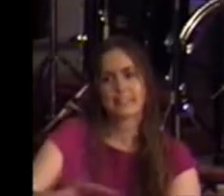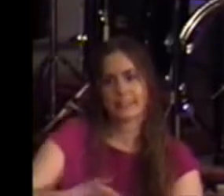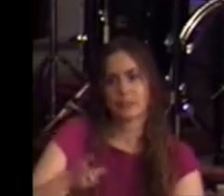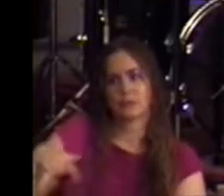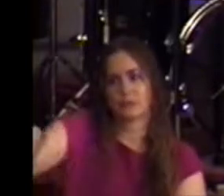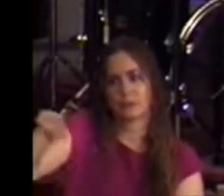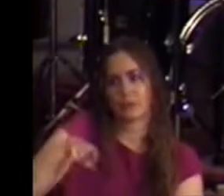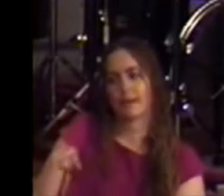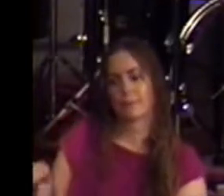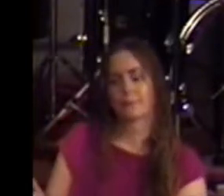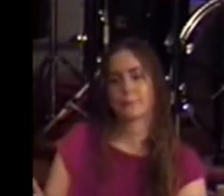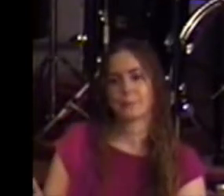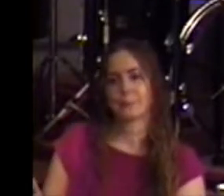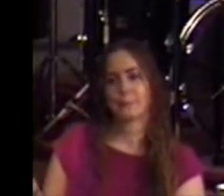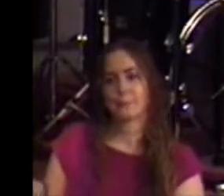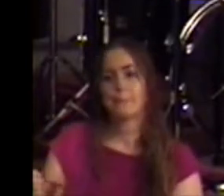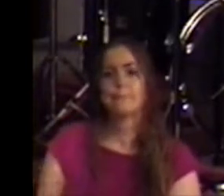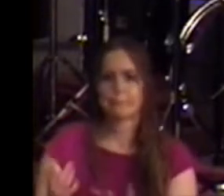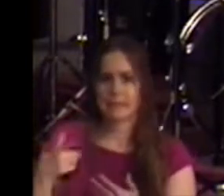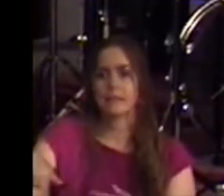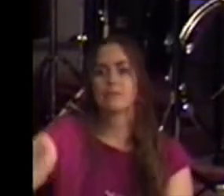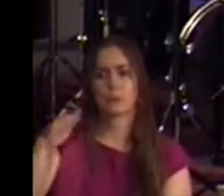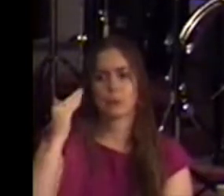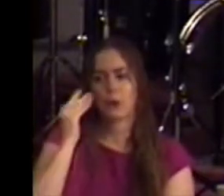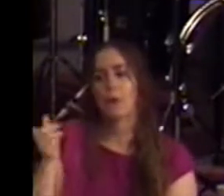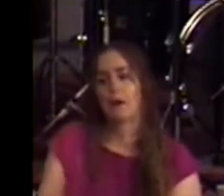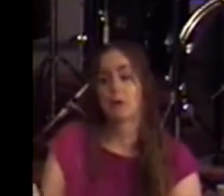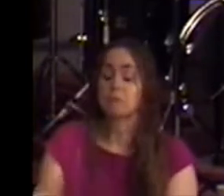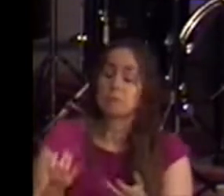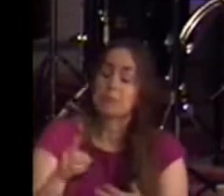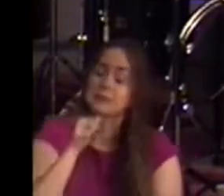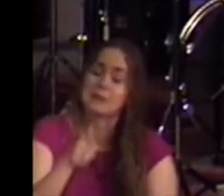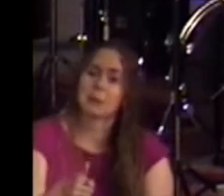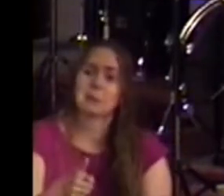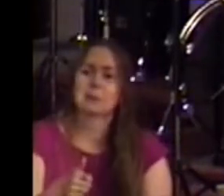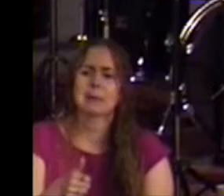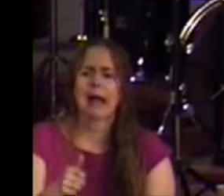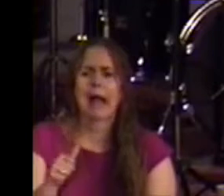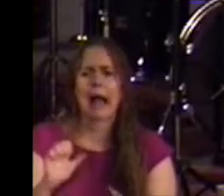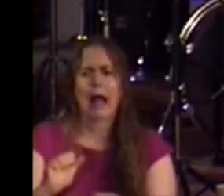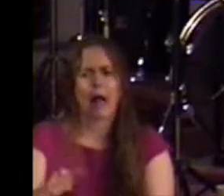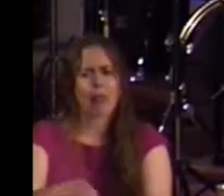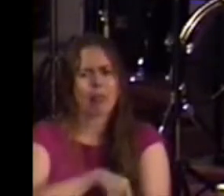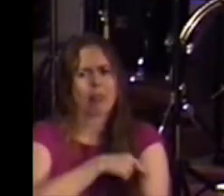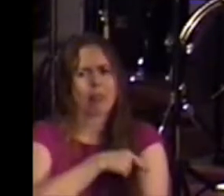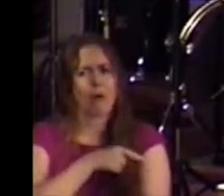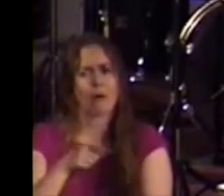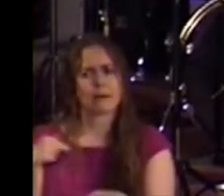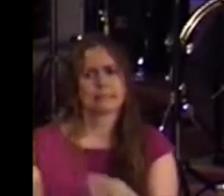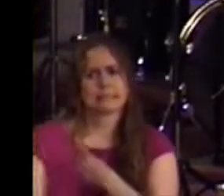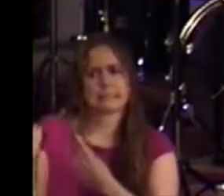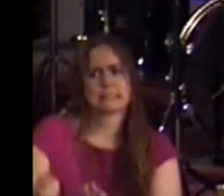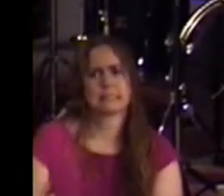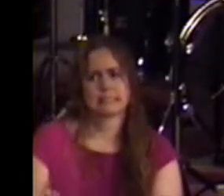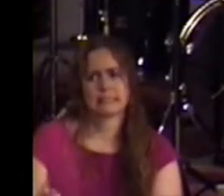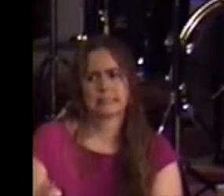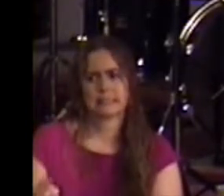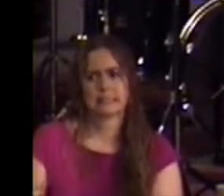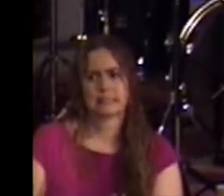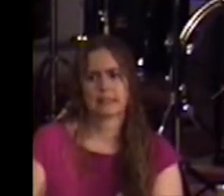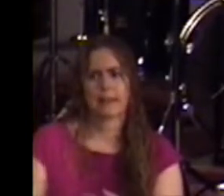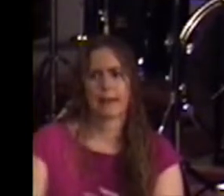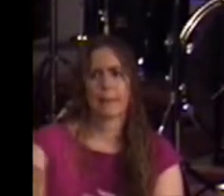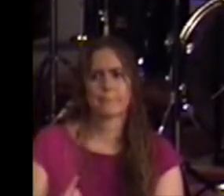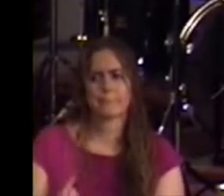of you know Mr. John. Many of you don't. So how long has it been since you've been here? I think I left around